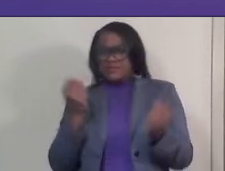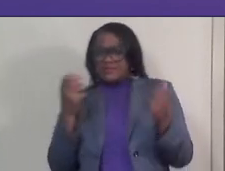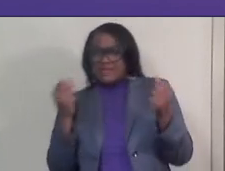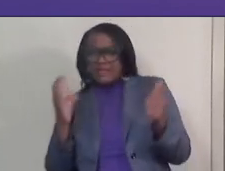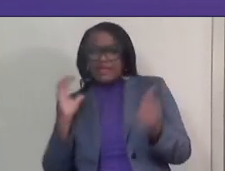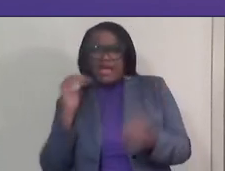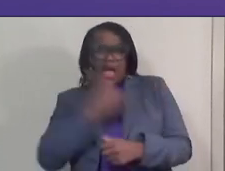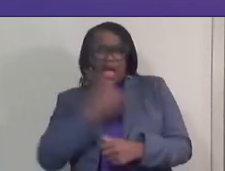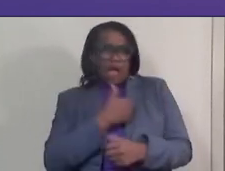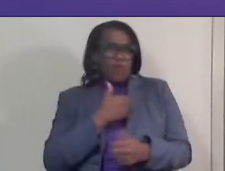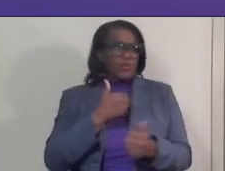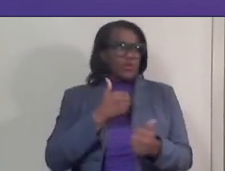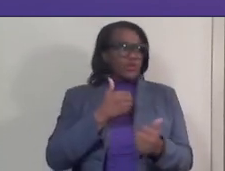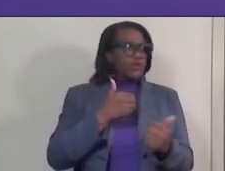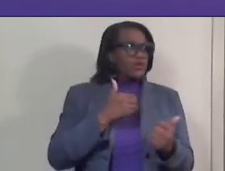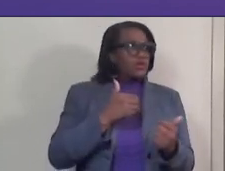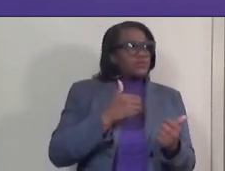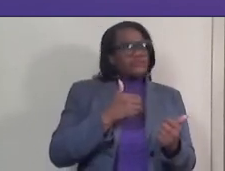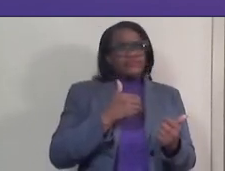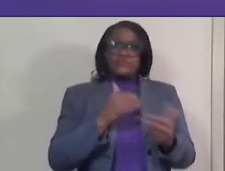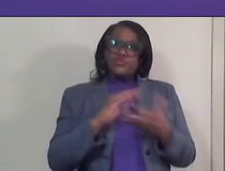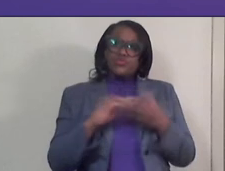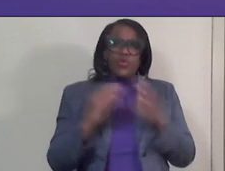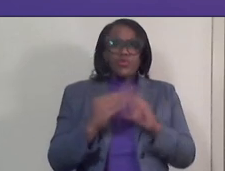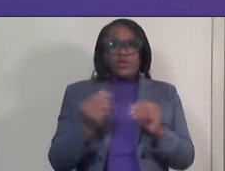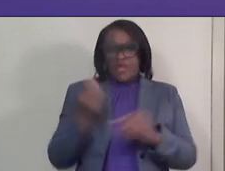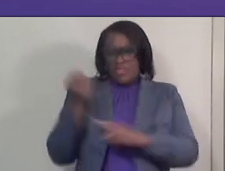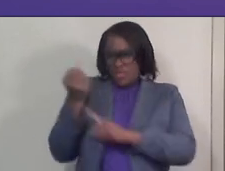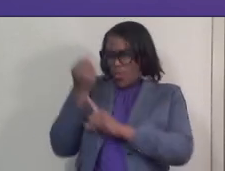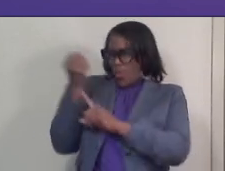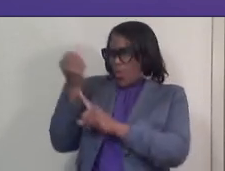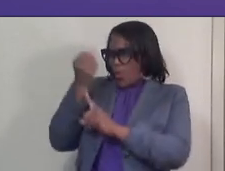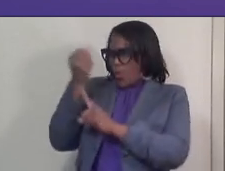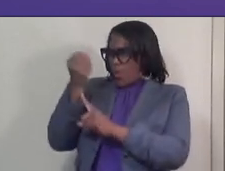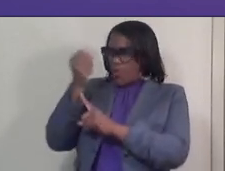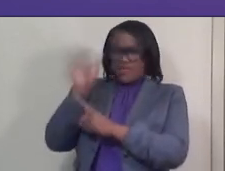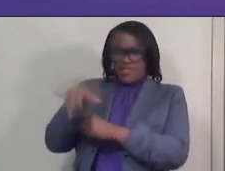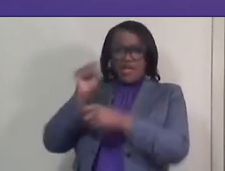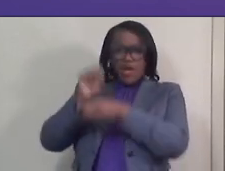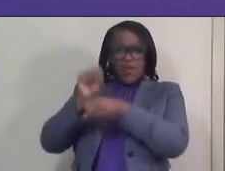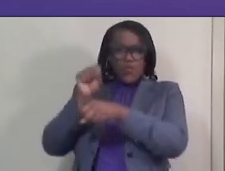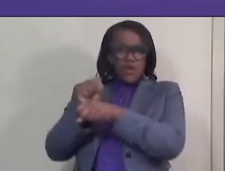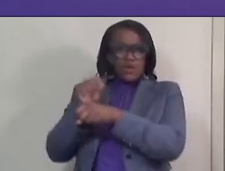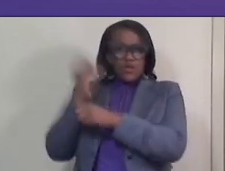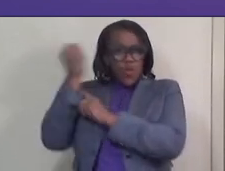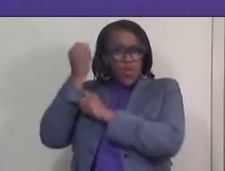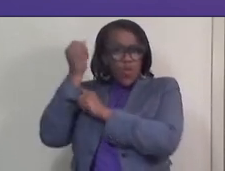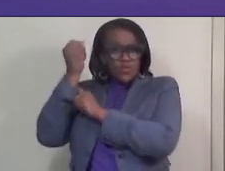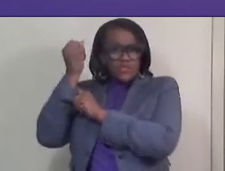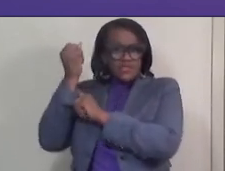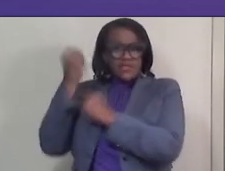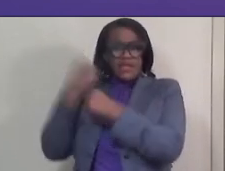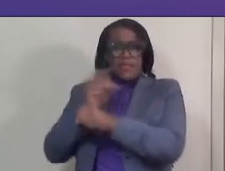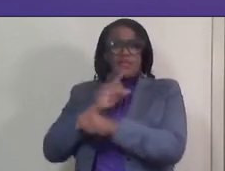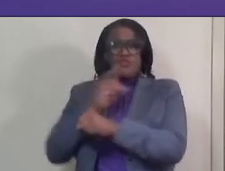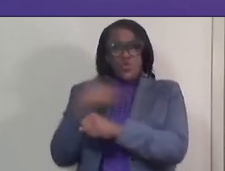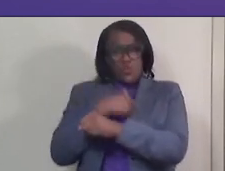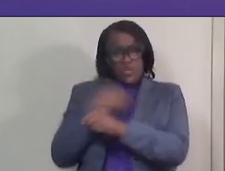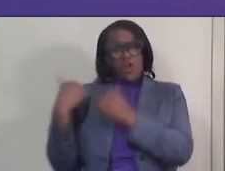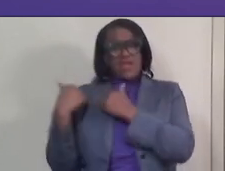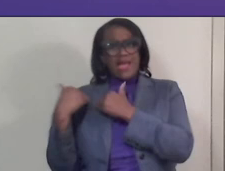stories, and also holding that work, you know, so that we're accountable to the stories